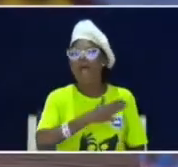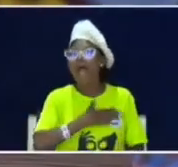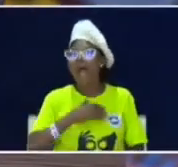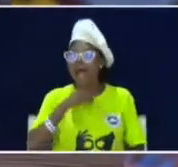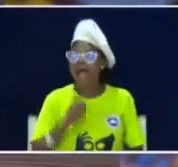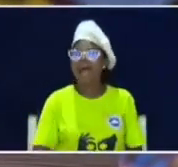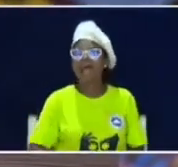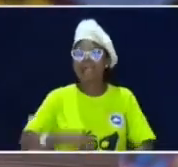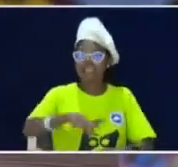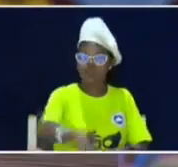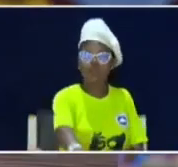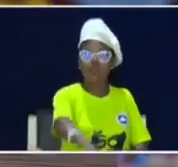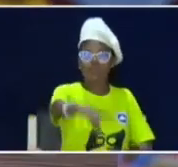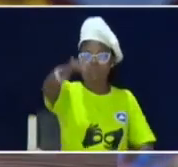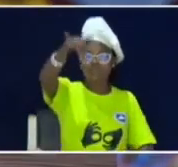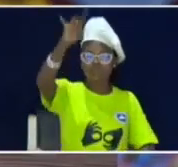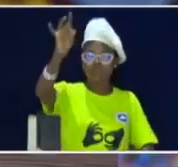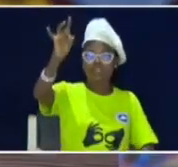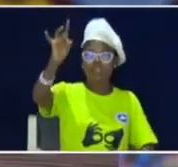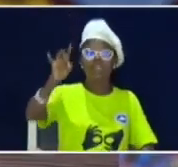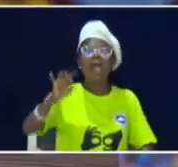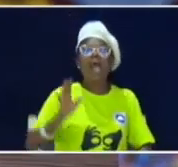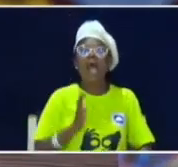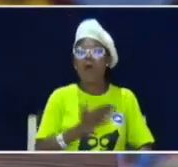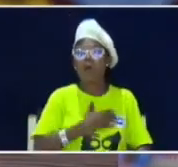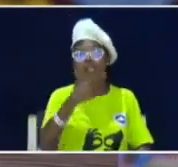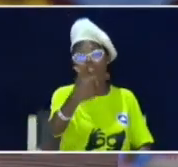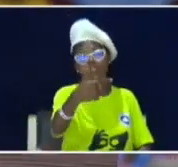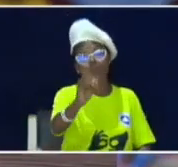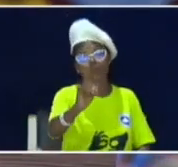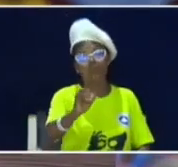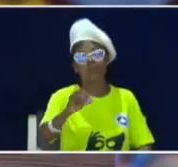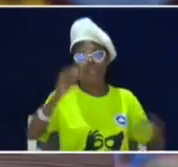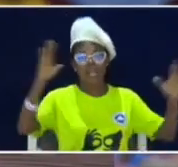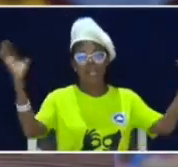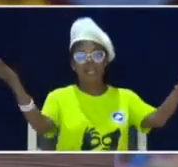on earth? And the Lord find our father in the Lord.